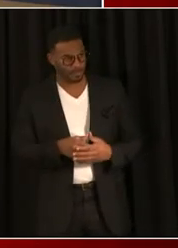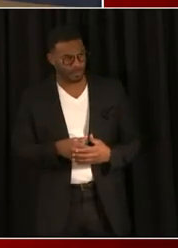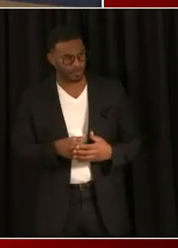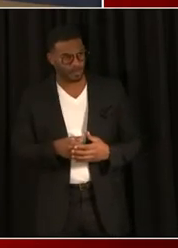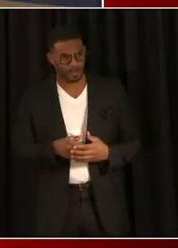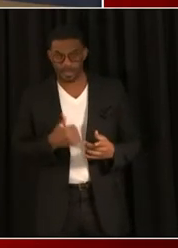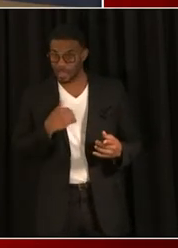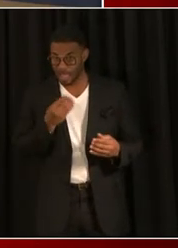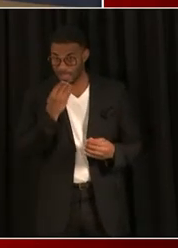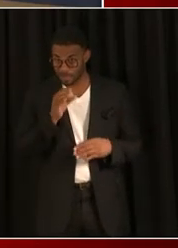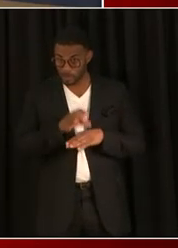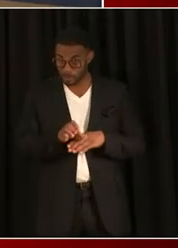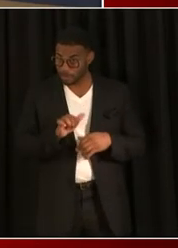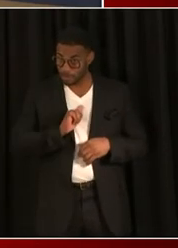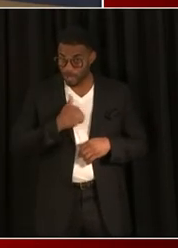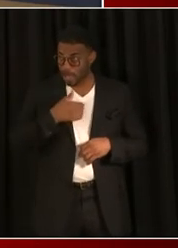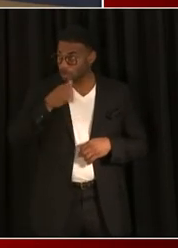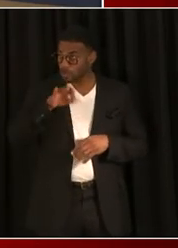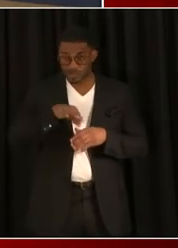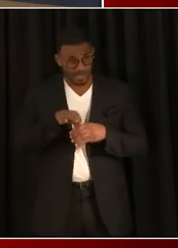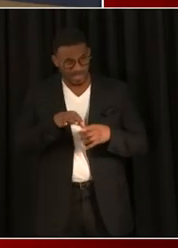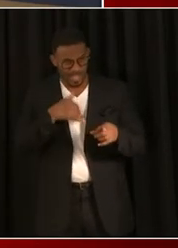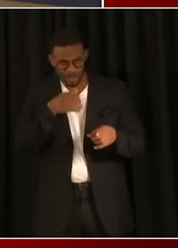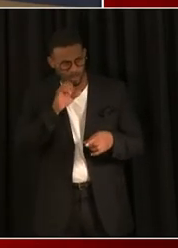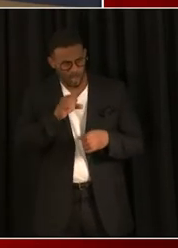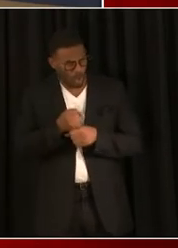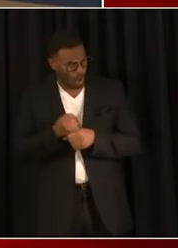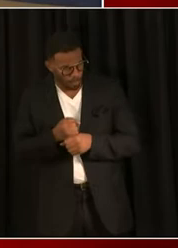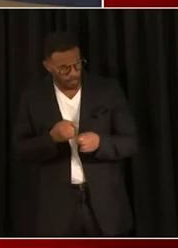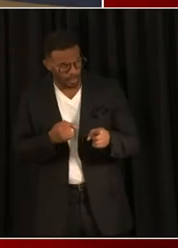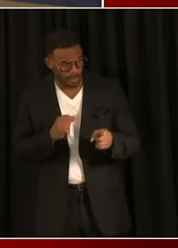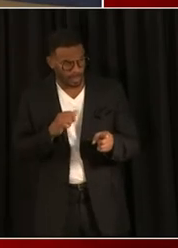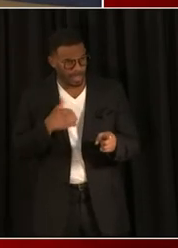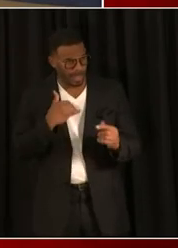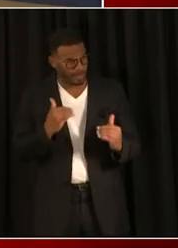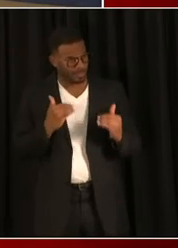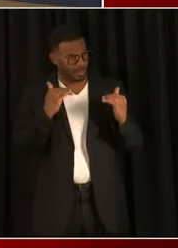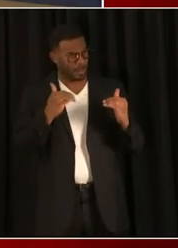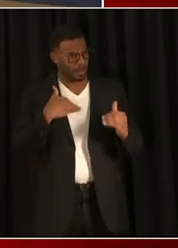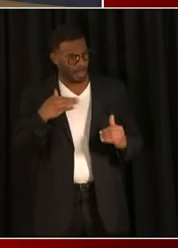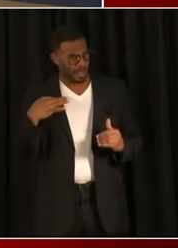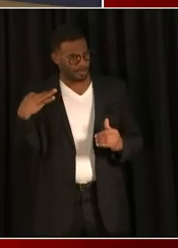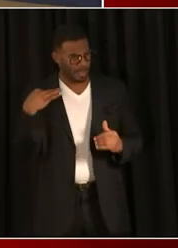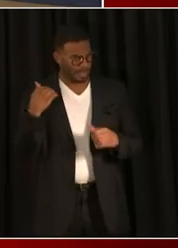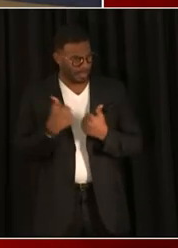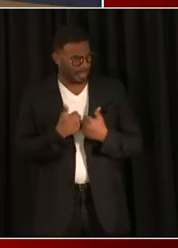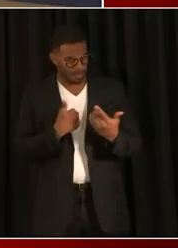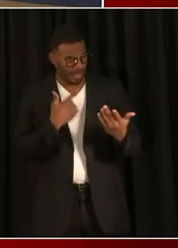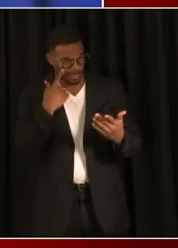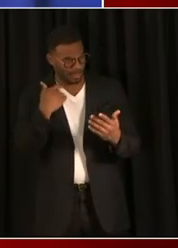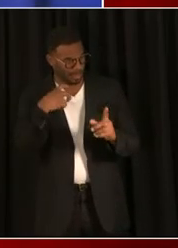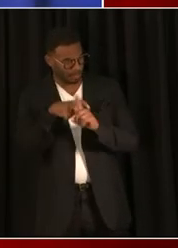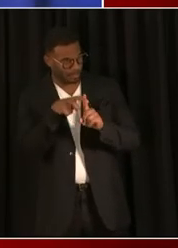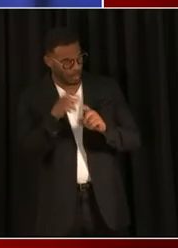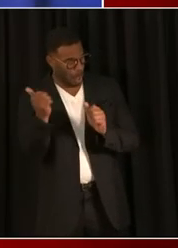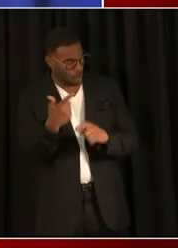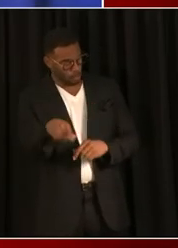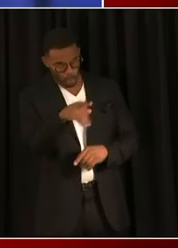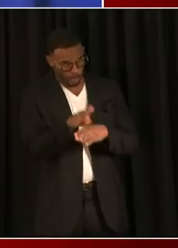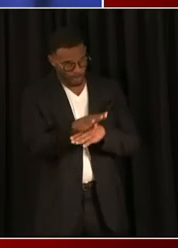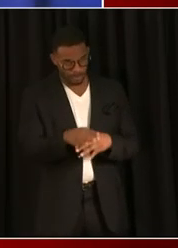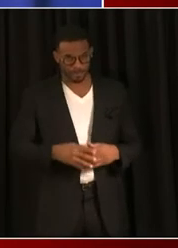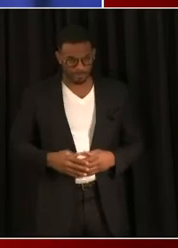and I do eat chocolate. I drink tea. I don't drink coffee. And I have to step up my fashion game. So I think you found a new